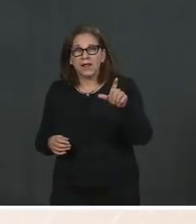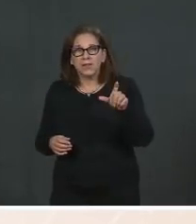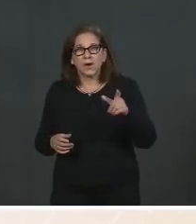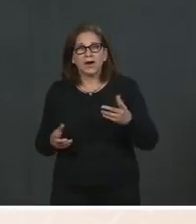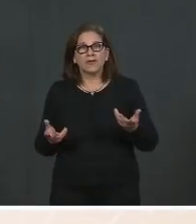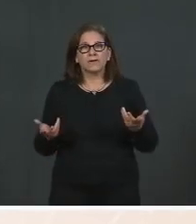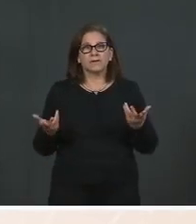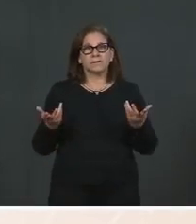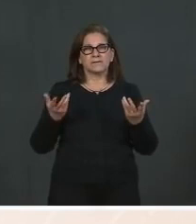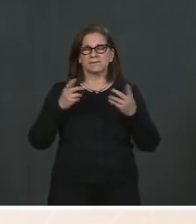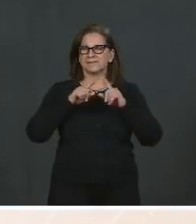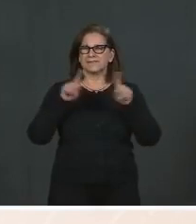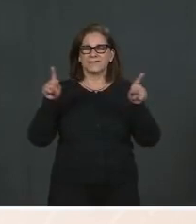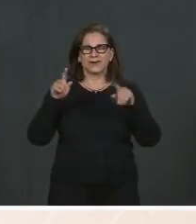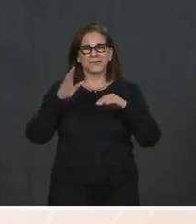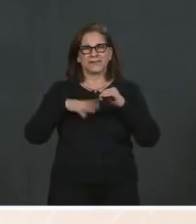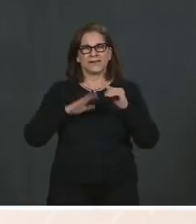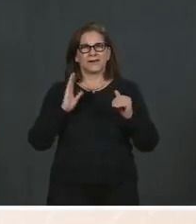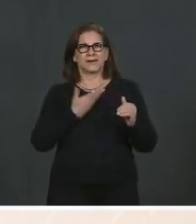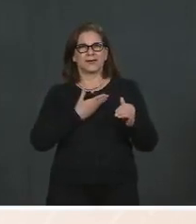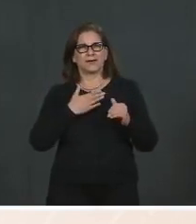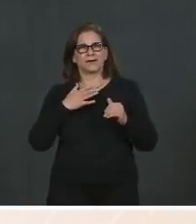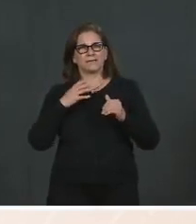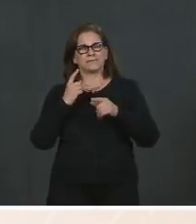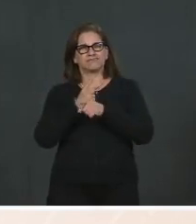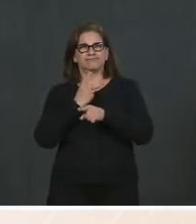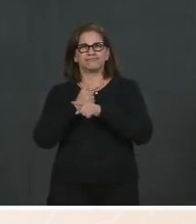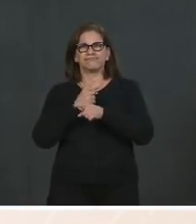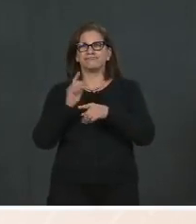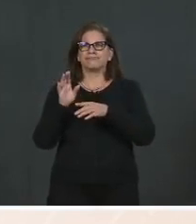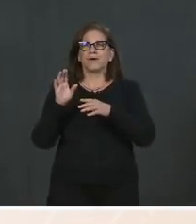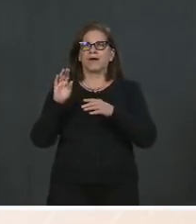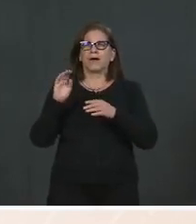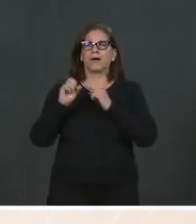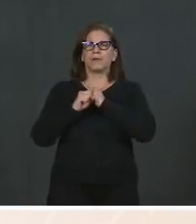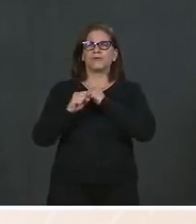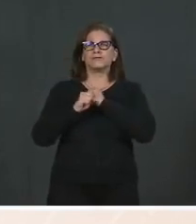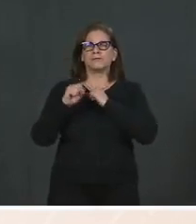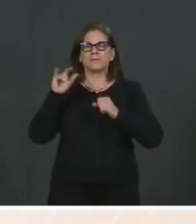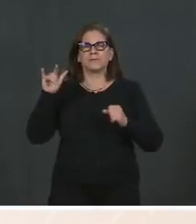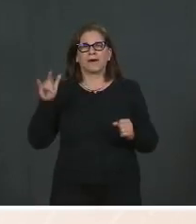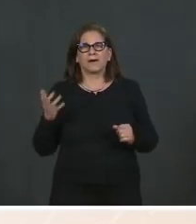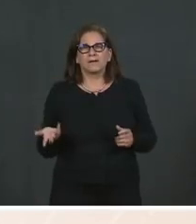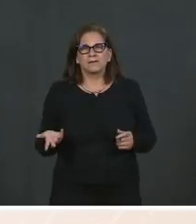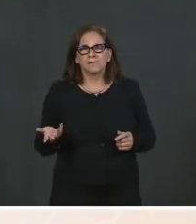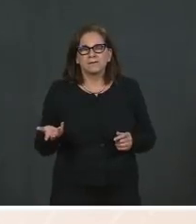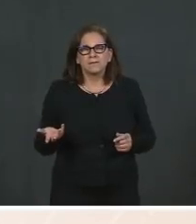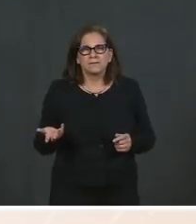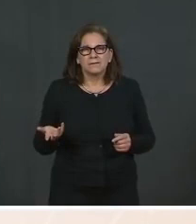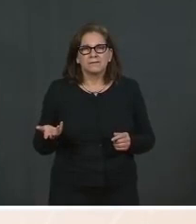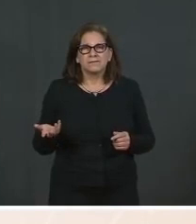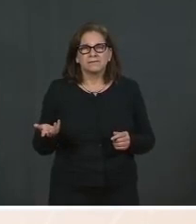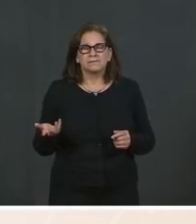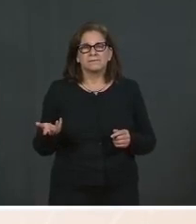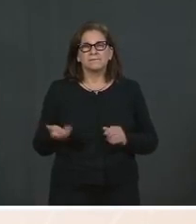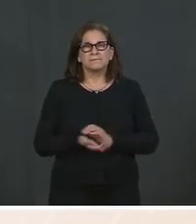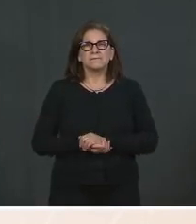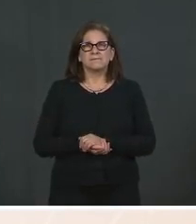foreign policy question, actually. Sure. Ethiopia. Senator Coons recently travelled to Addis on behalf of the